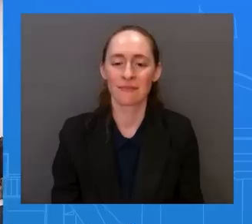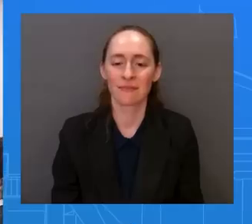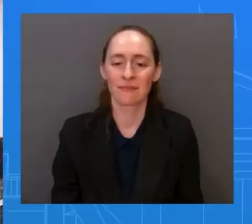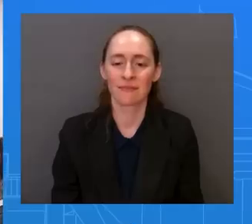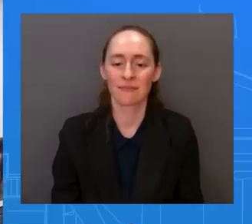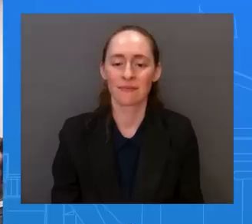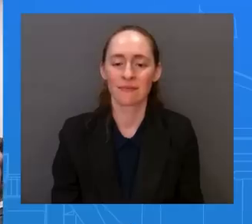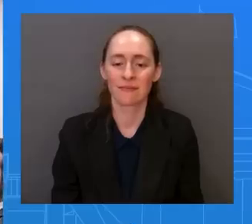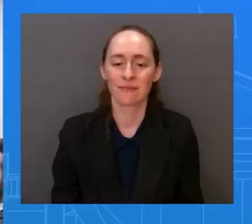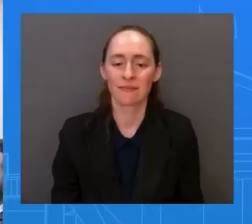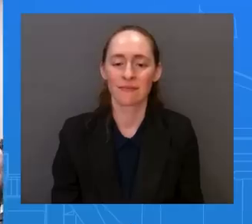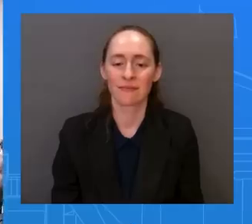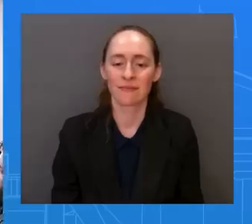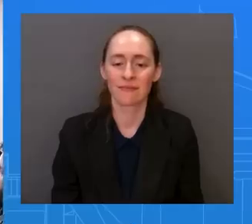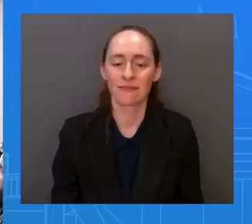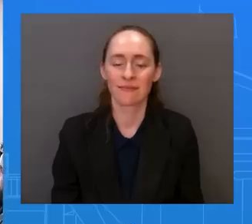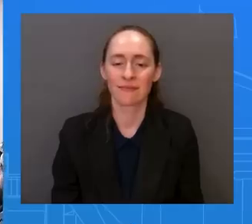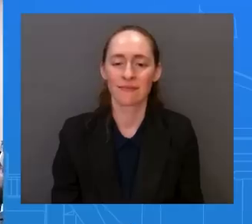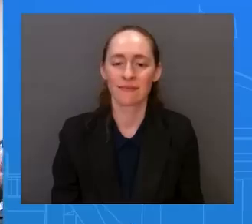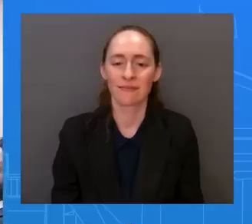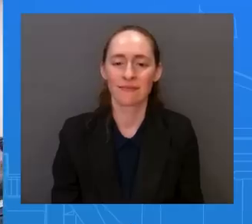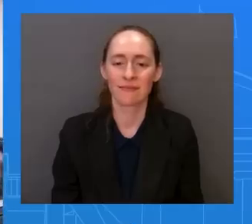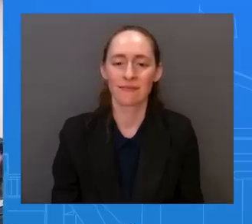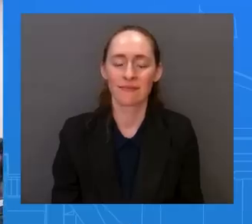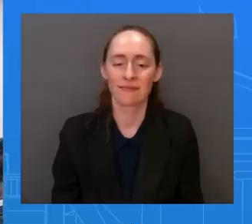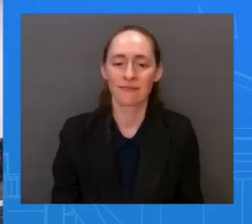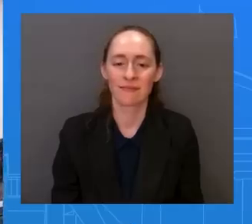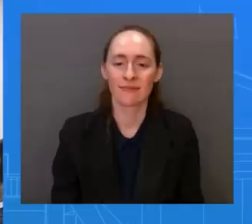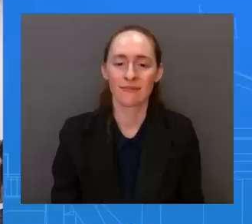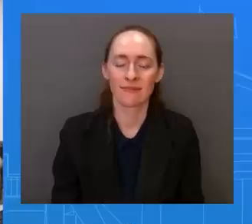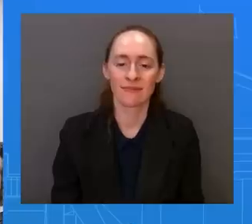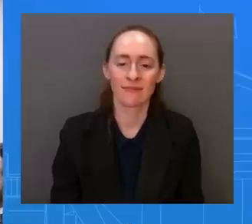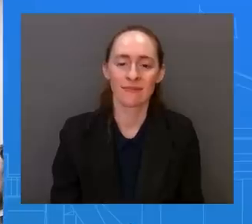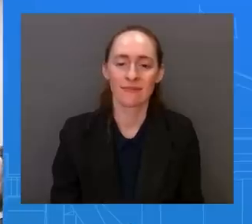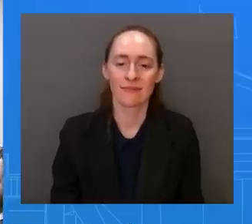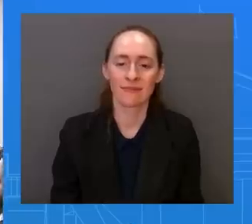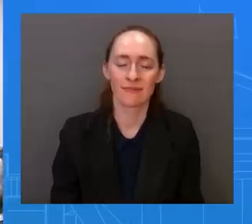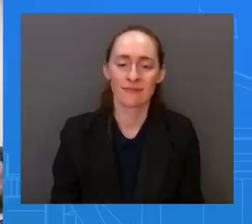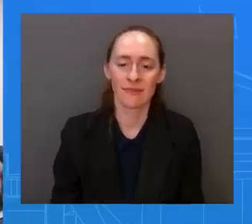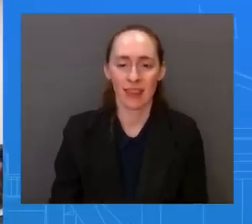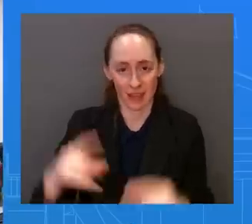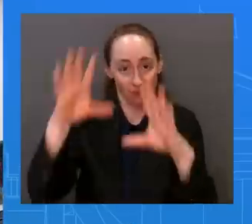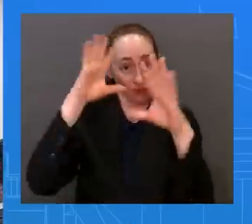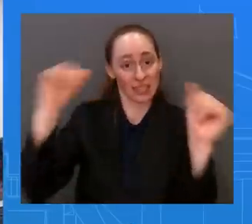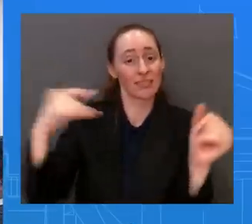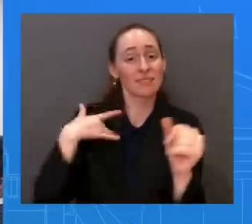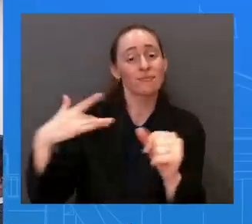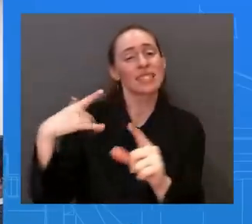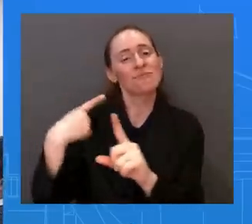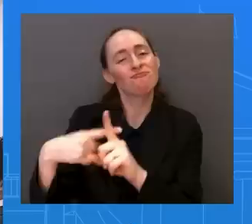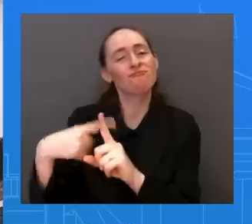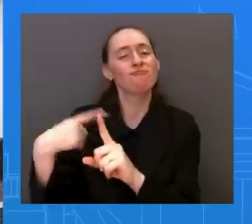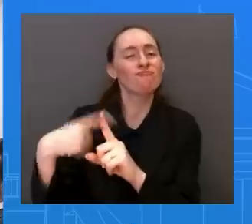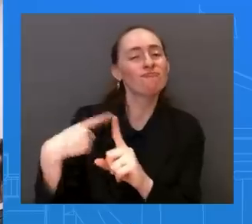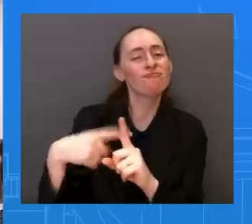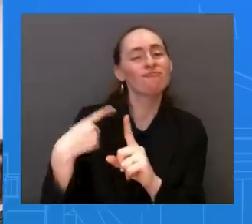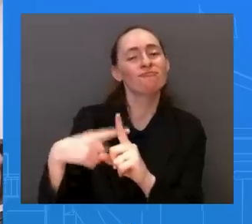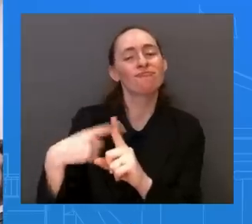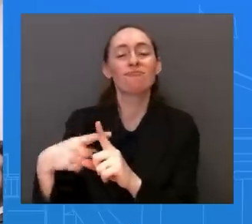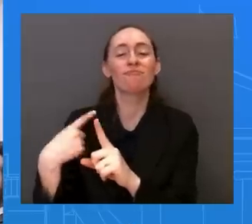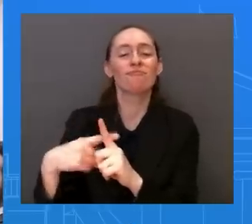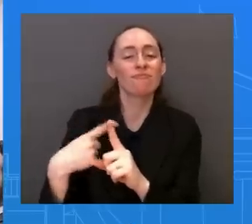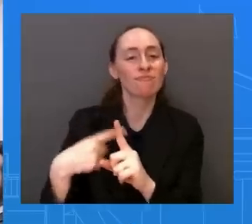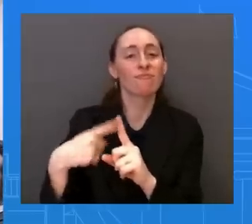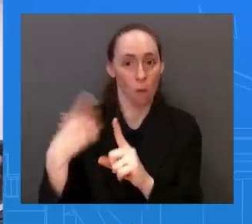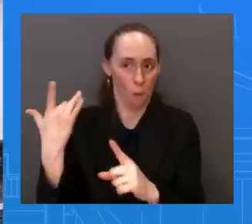agenda that you guys signed into law after the first 2 years. But implementation, while it's kind of an abstract concept, also brings challenges. When you look into the